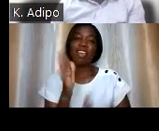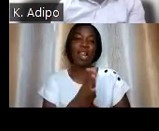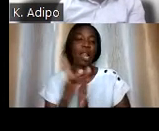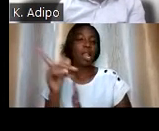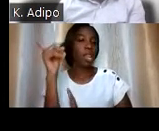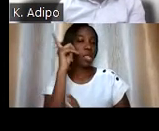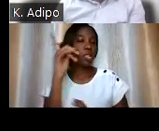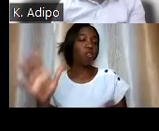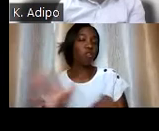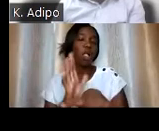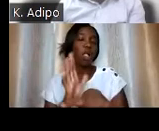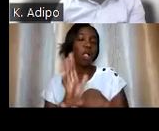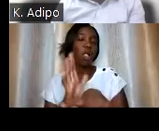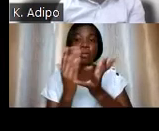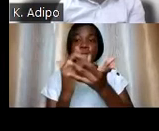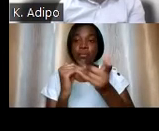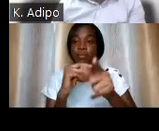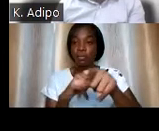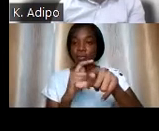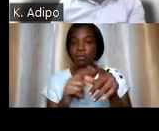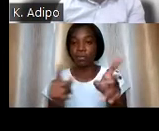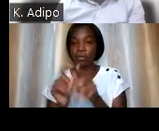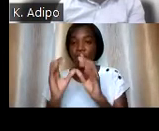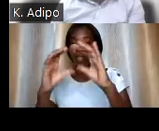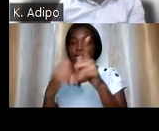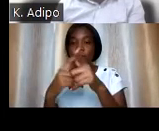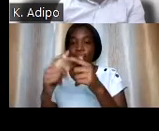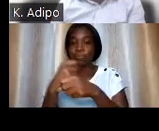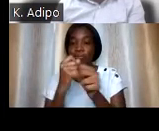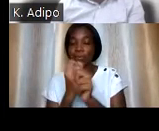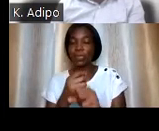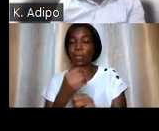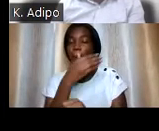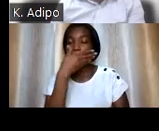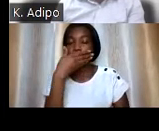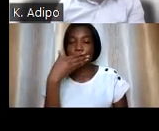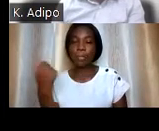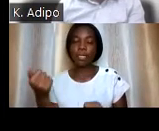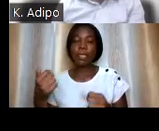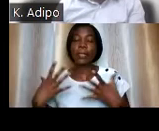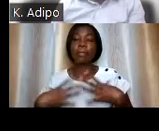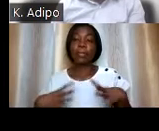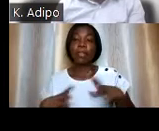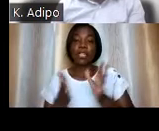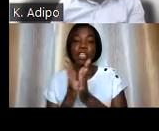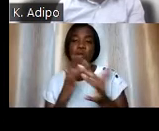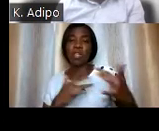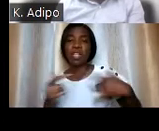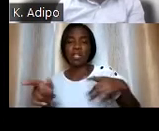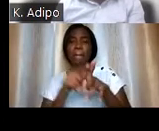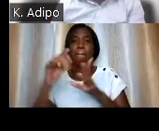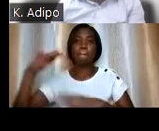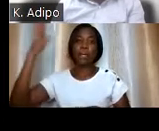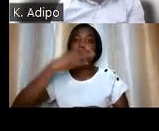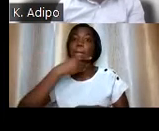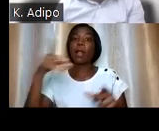time also coach and make them better people. They consider us as big brothers. Yet others